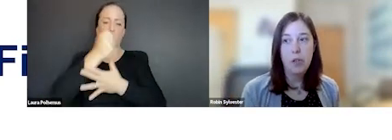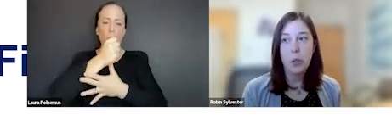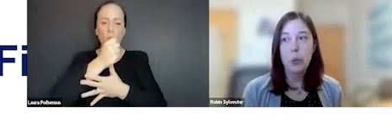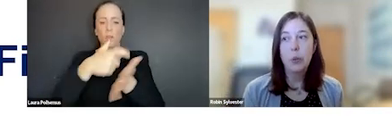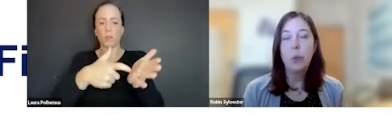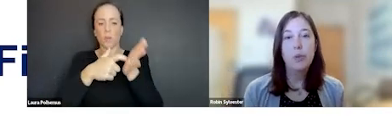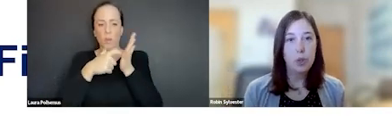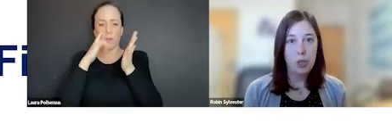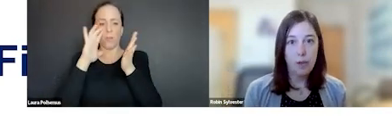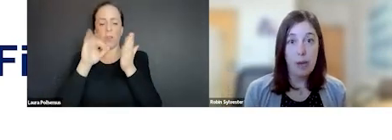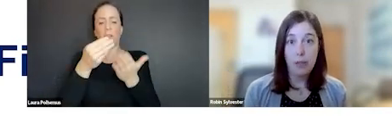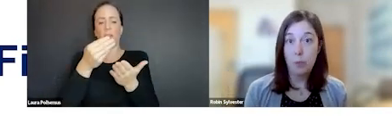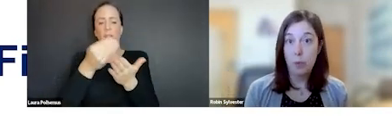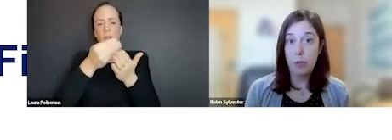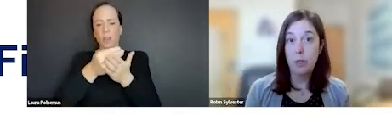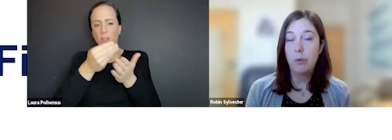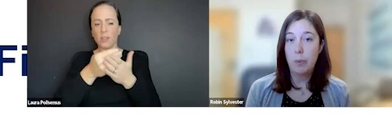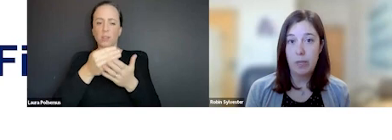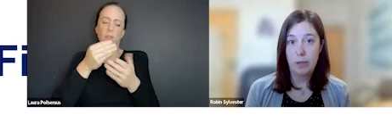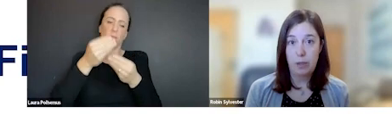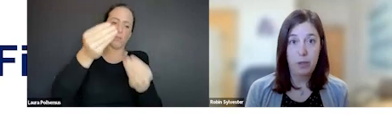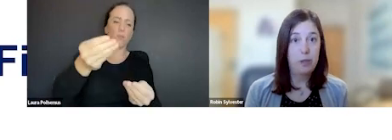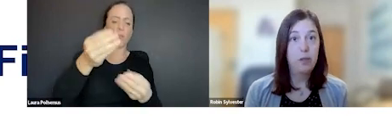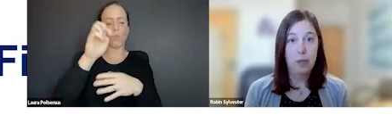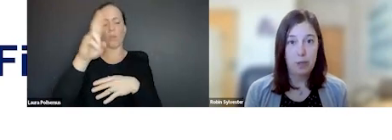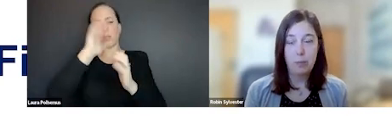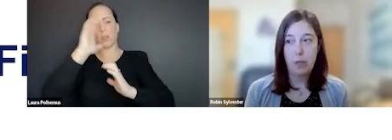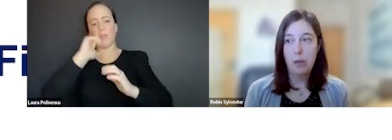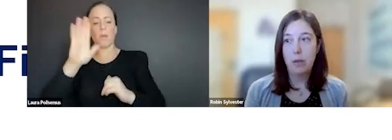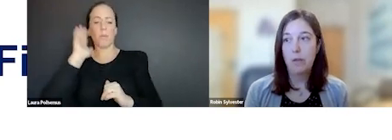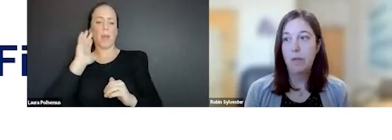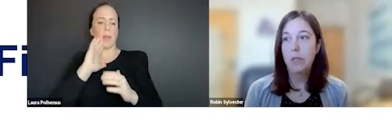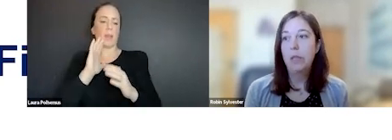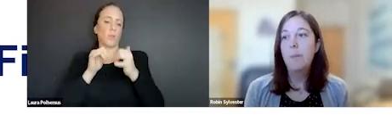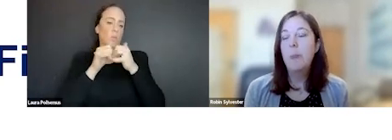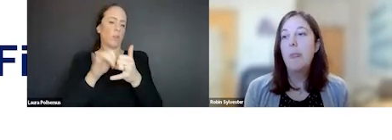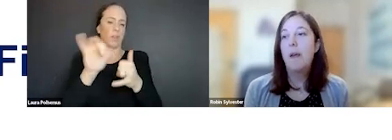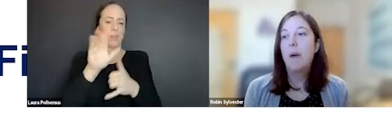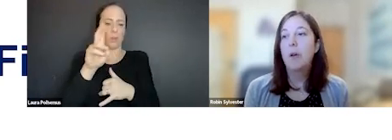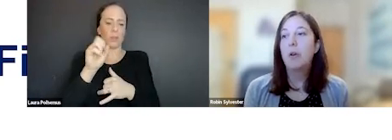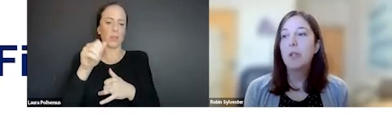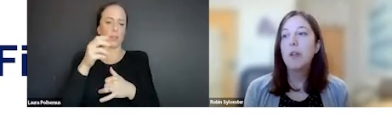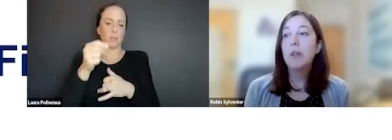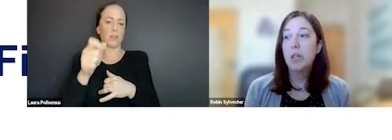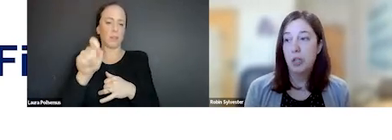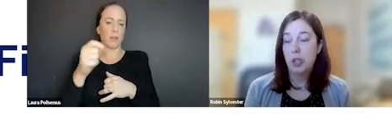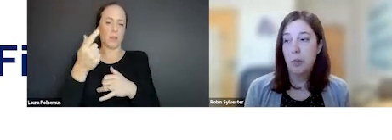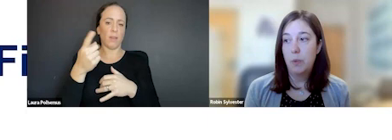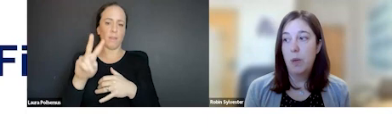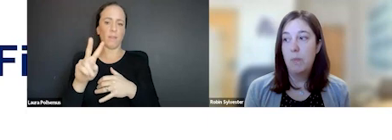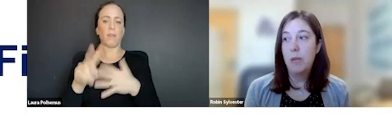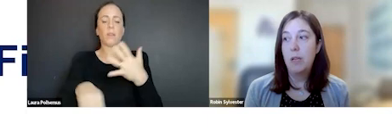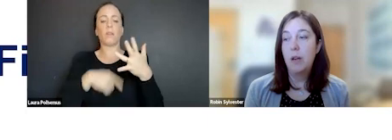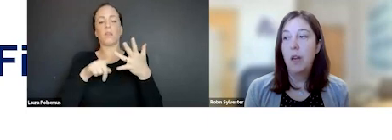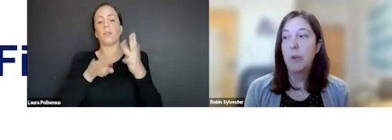of the funder, or searching for past awards on a website such as usaspending.gov. Cultivate relationships,